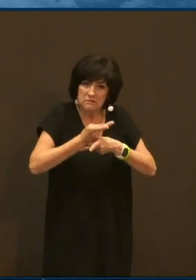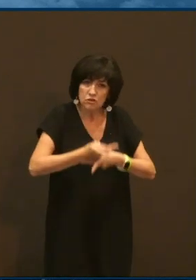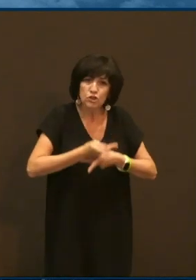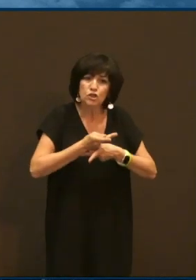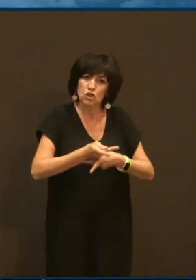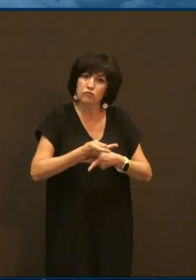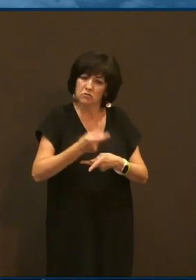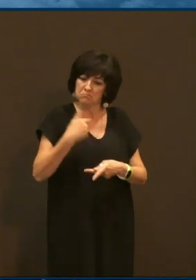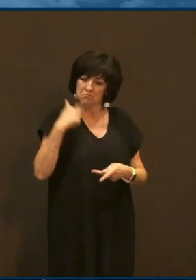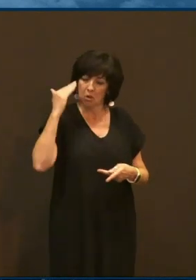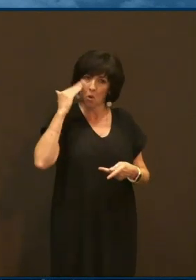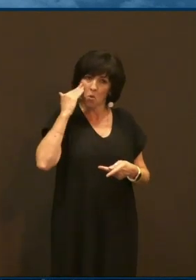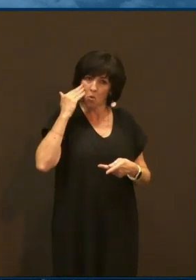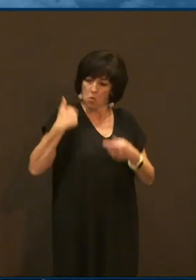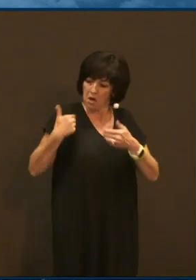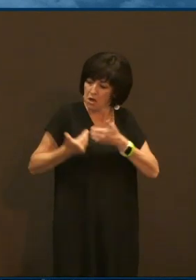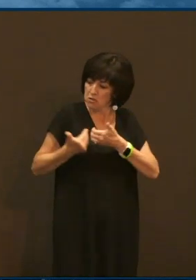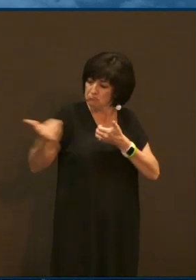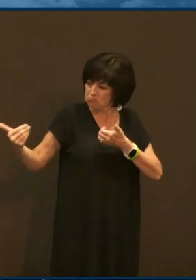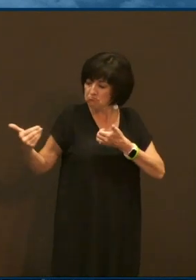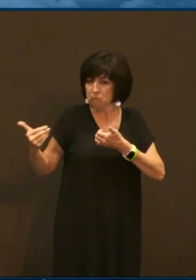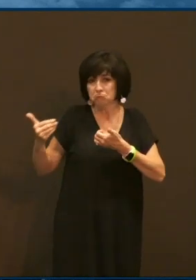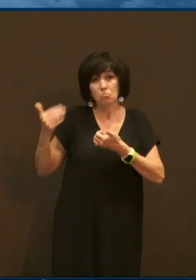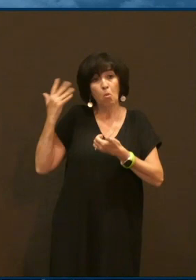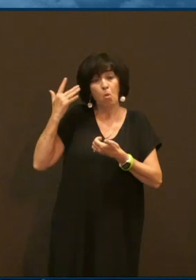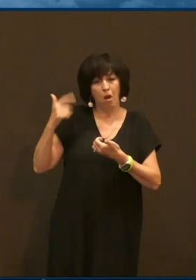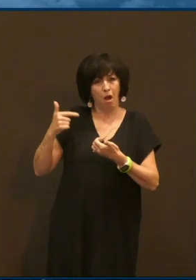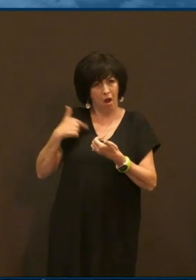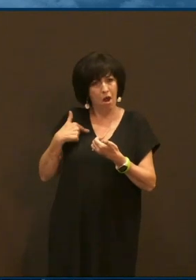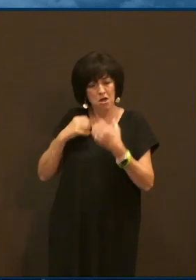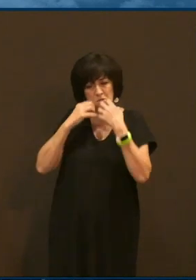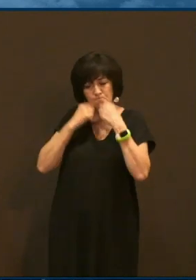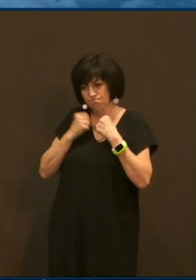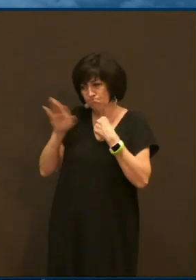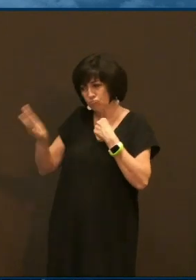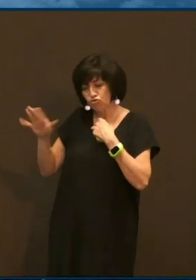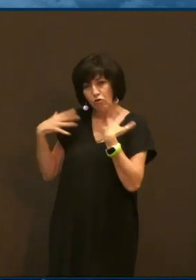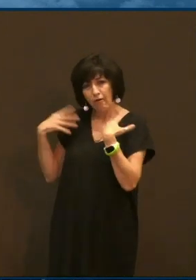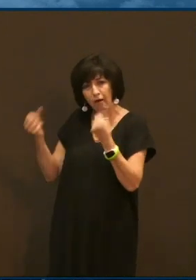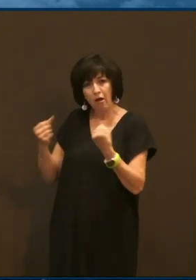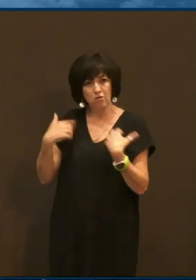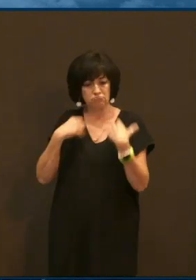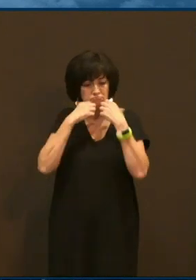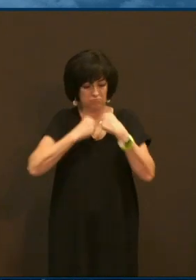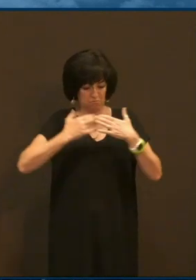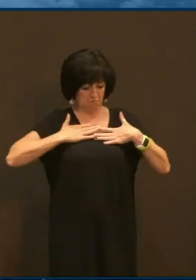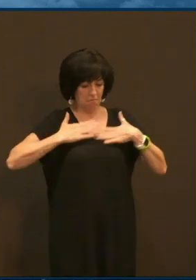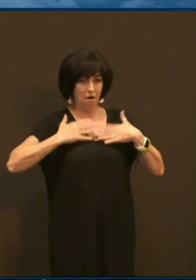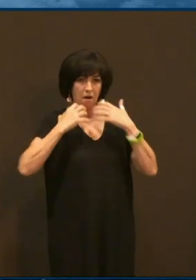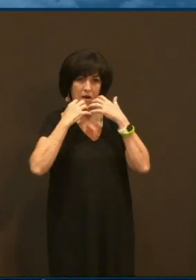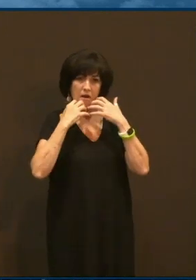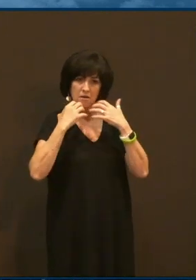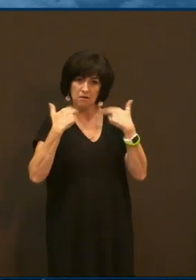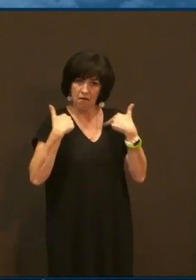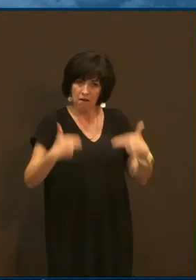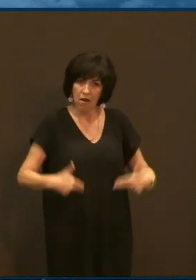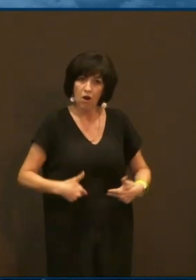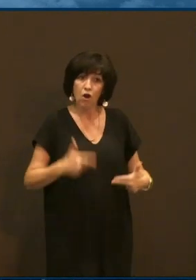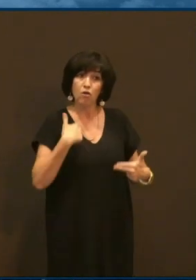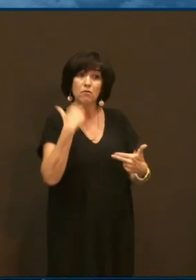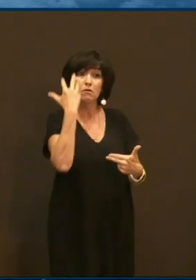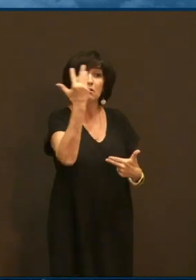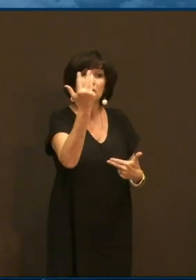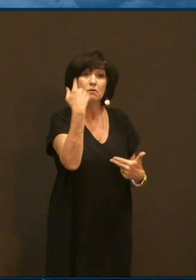I am from those near me, whether I'm in a restaurant, whether I'm in the grocery store,